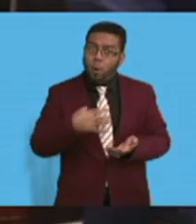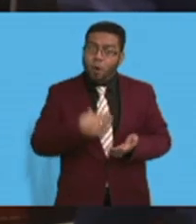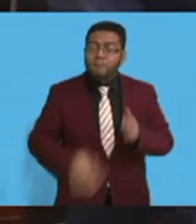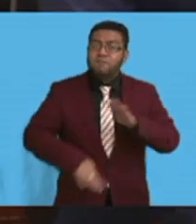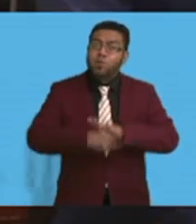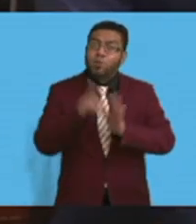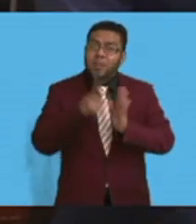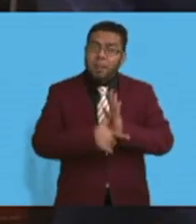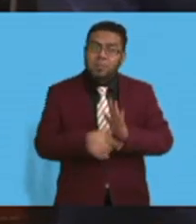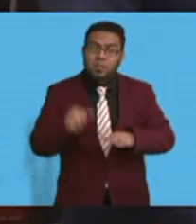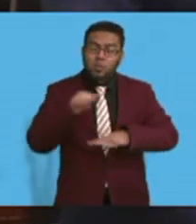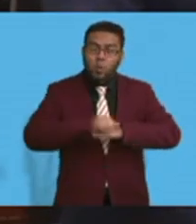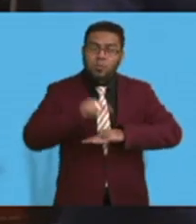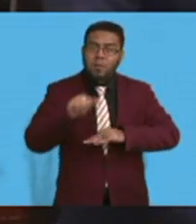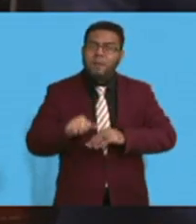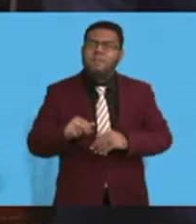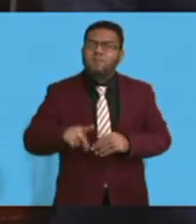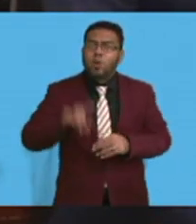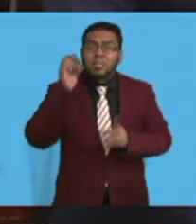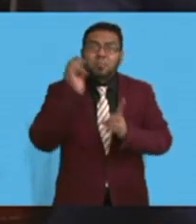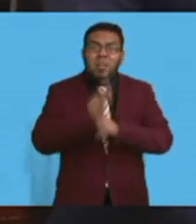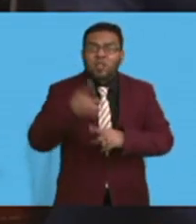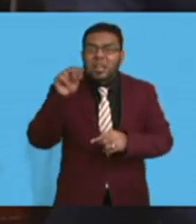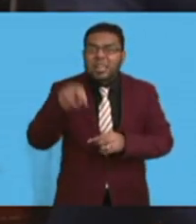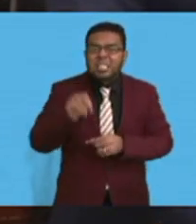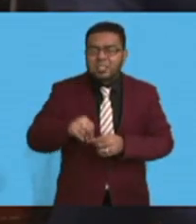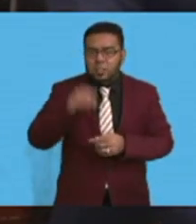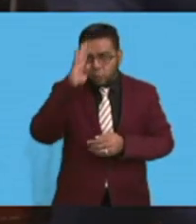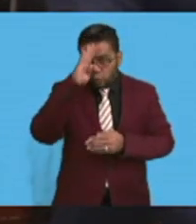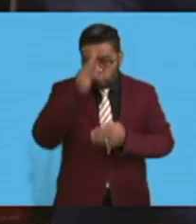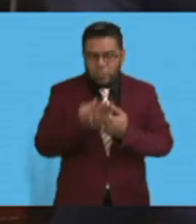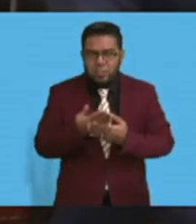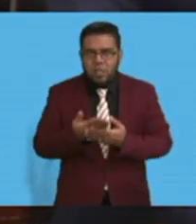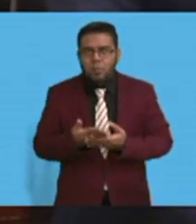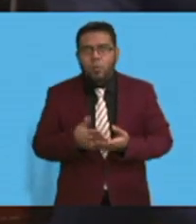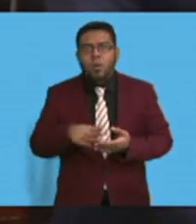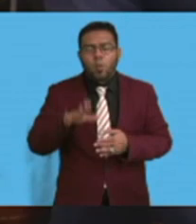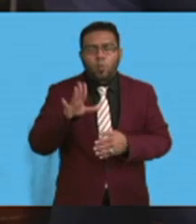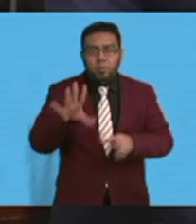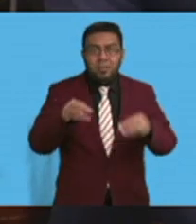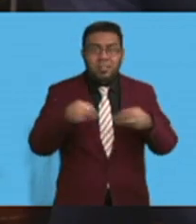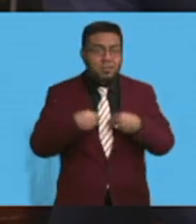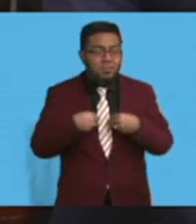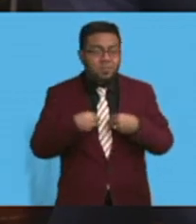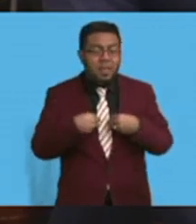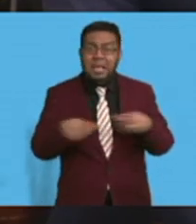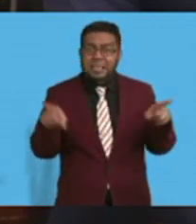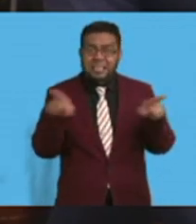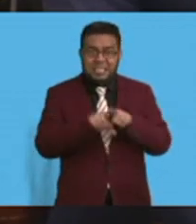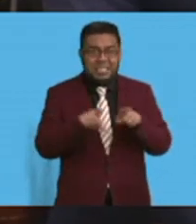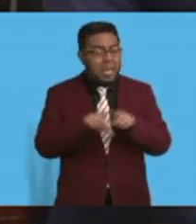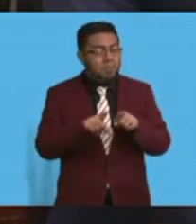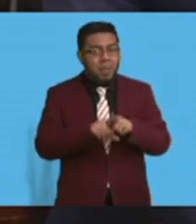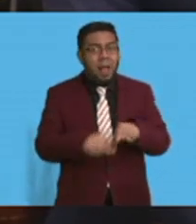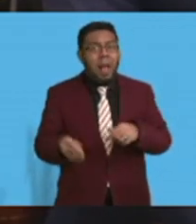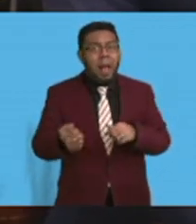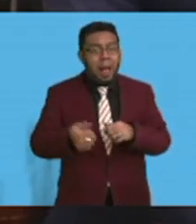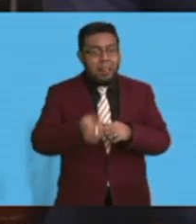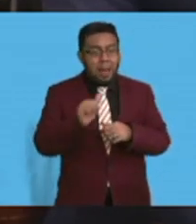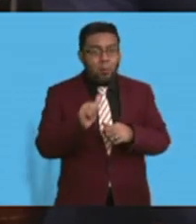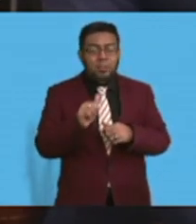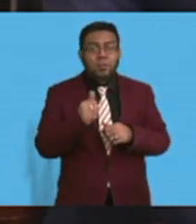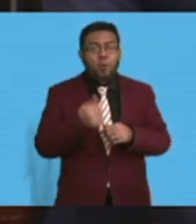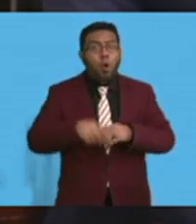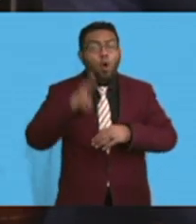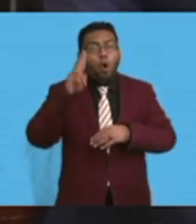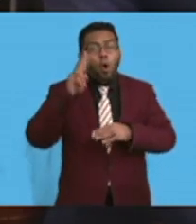the scholarship scheme for special needs students, and all of the recipients under the scheme will now be receiving the same slate of allowances offered to National